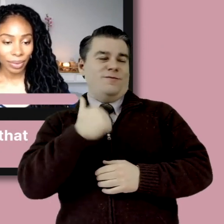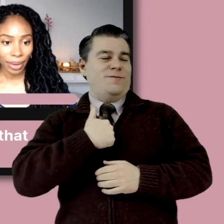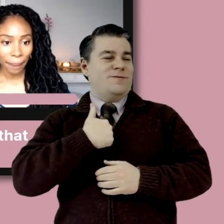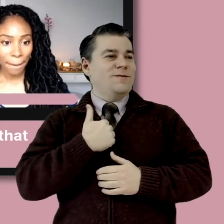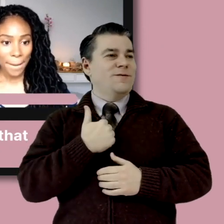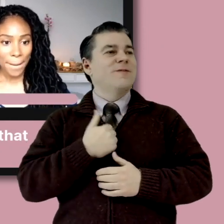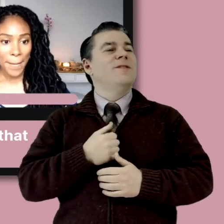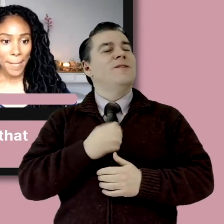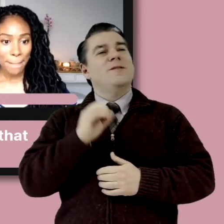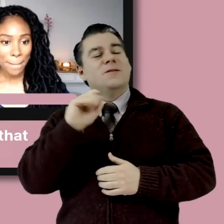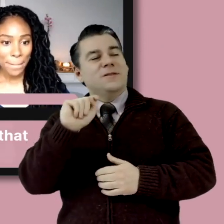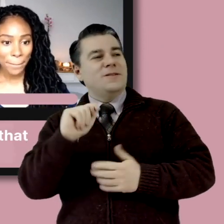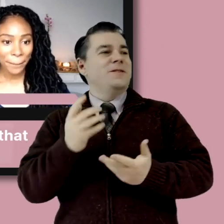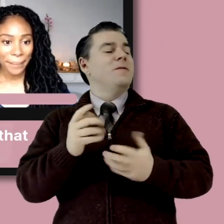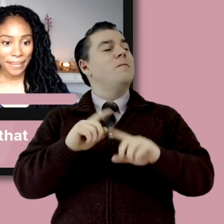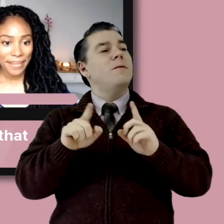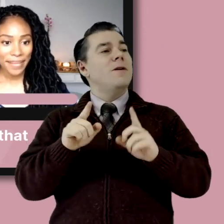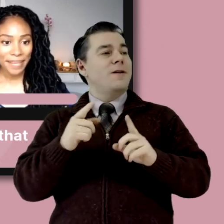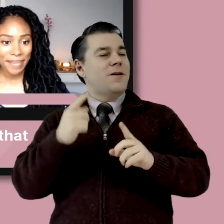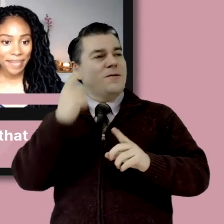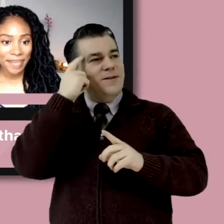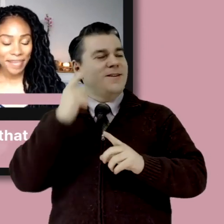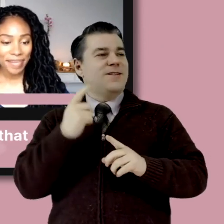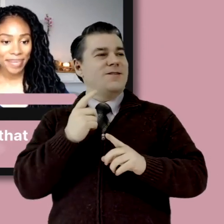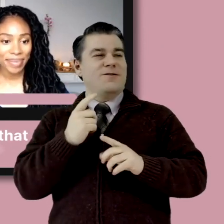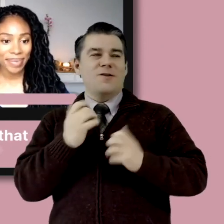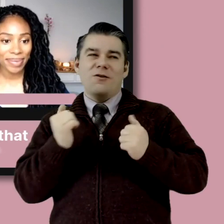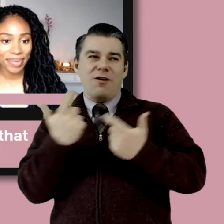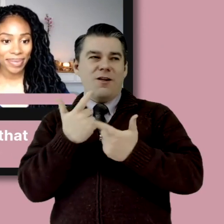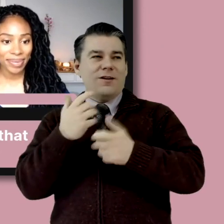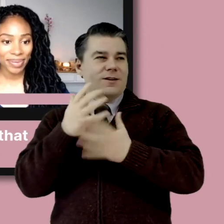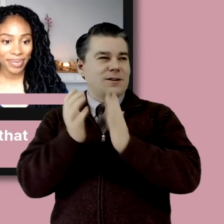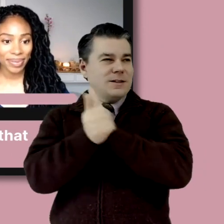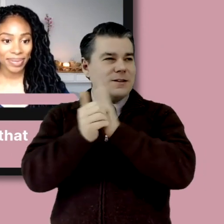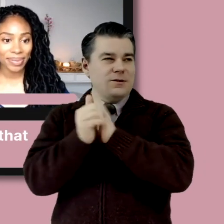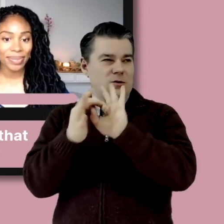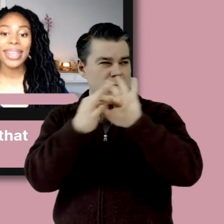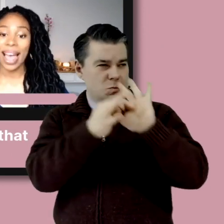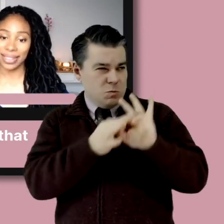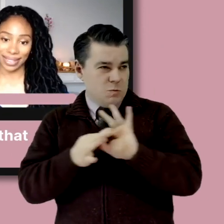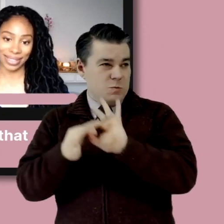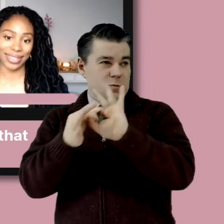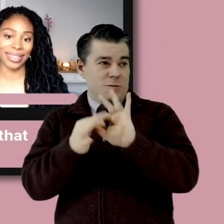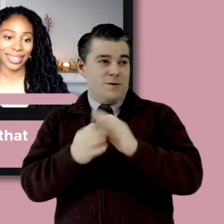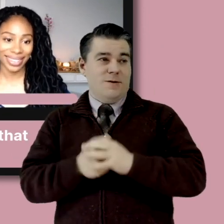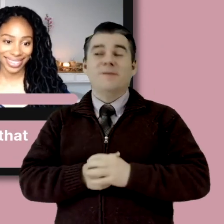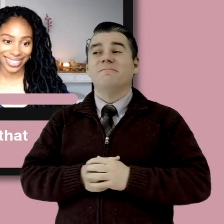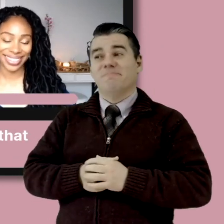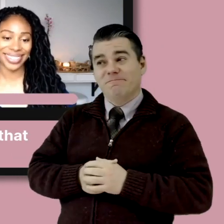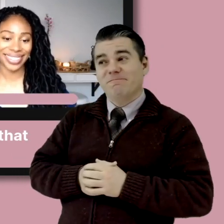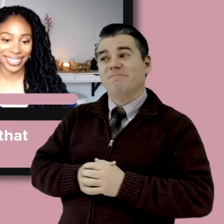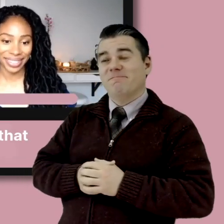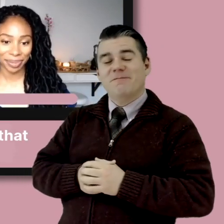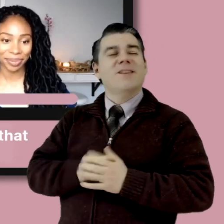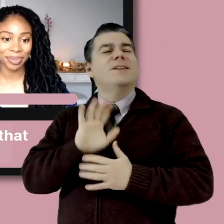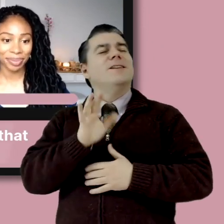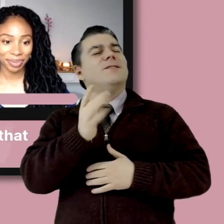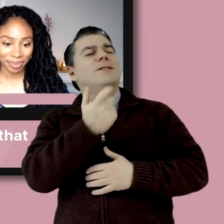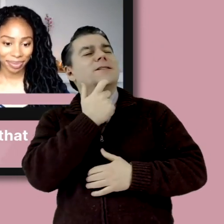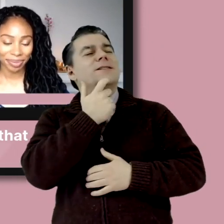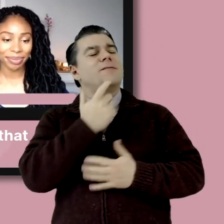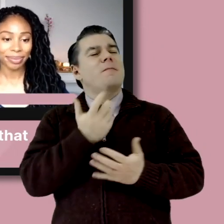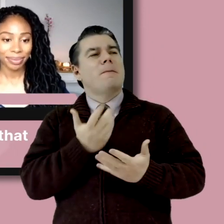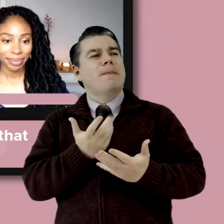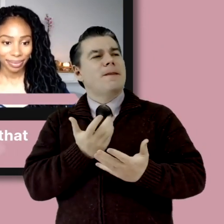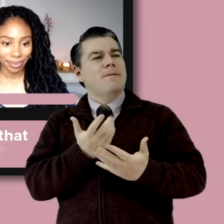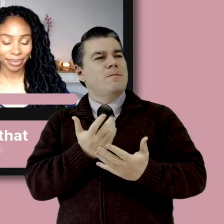therapist, but I would imagine that all of these skills are in some way interconnected. Yes. So with that, I'll say,